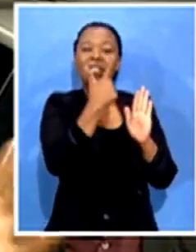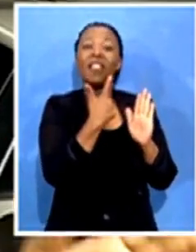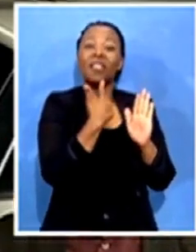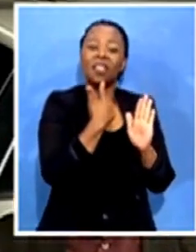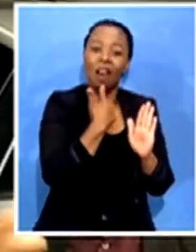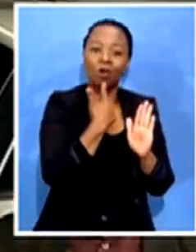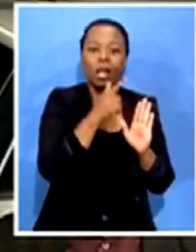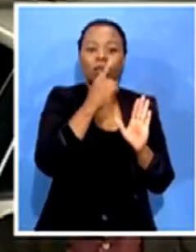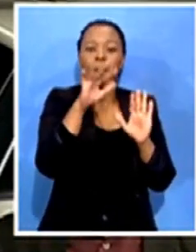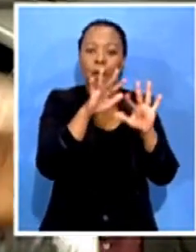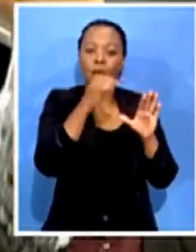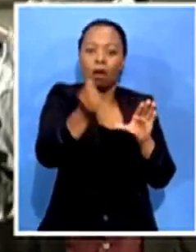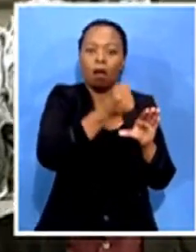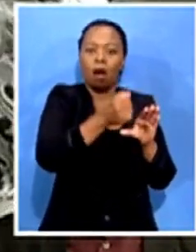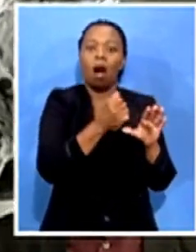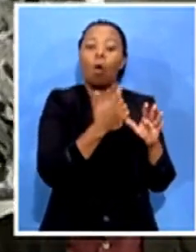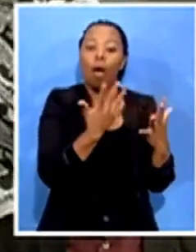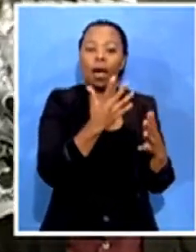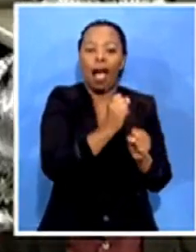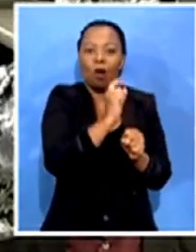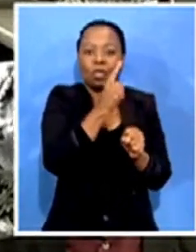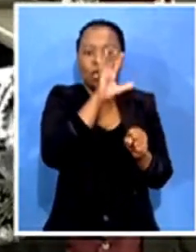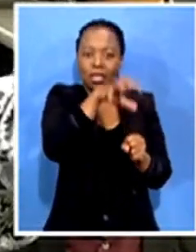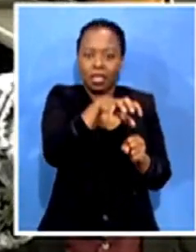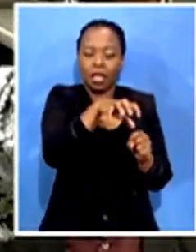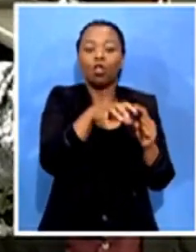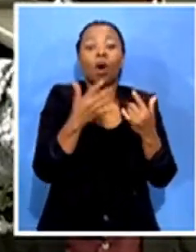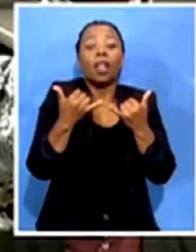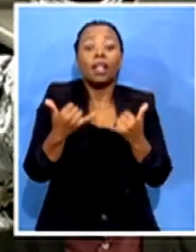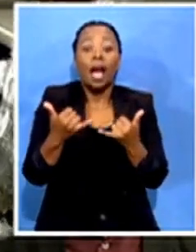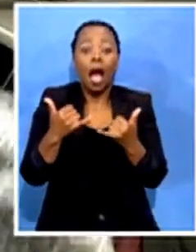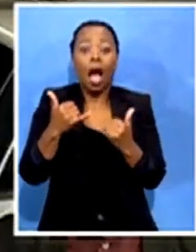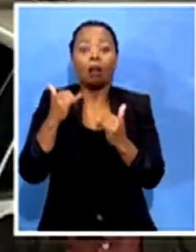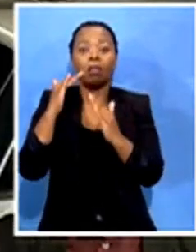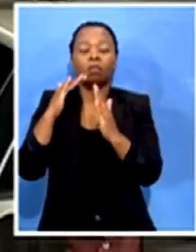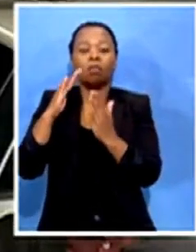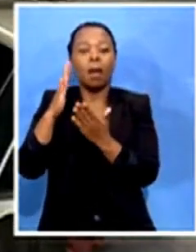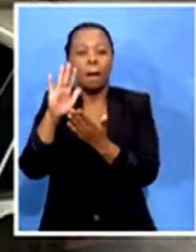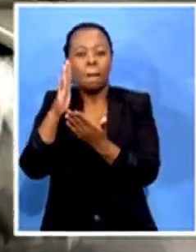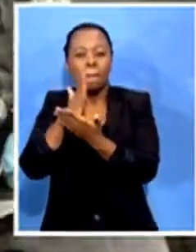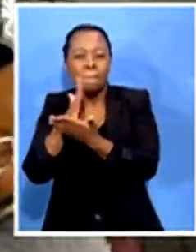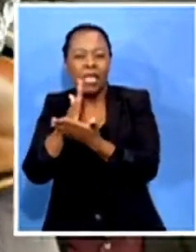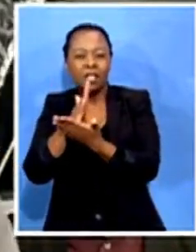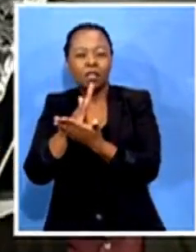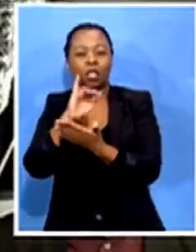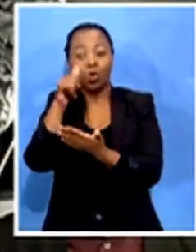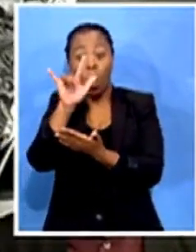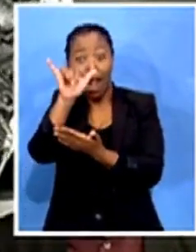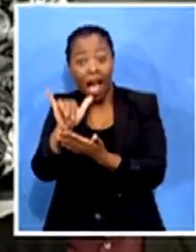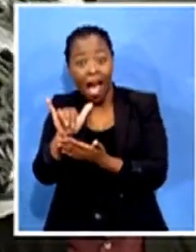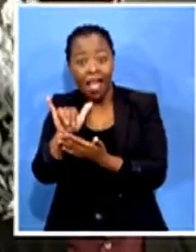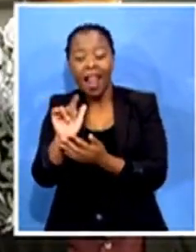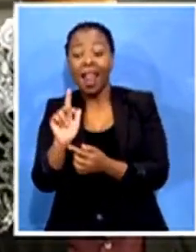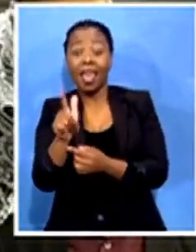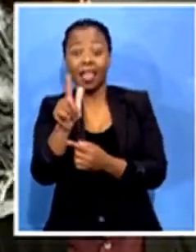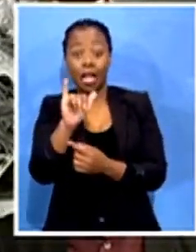the total number of admissions at the peak mid-July to later in July, the highest number